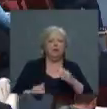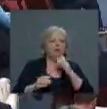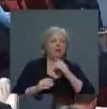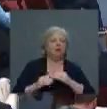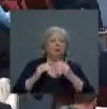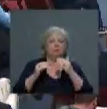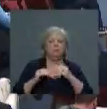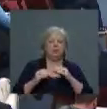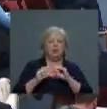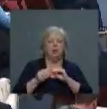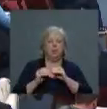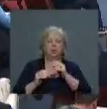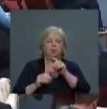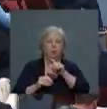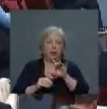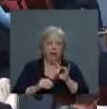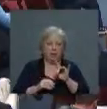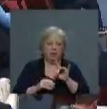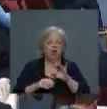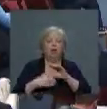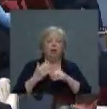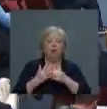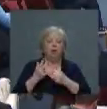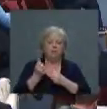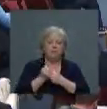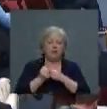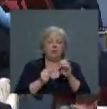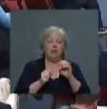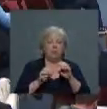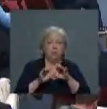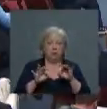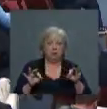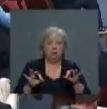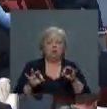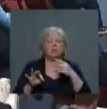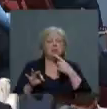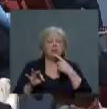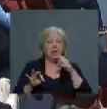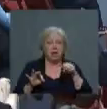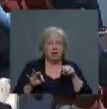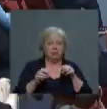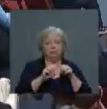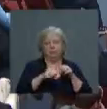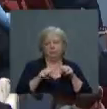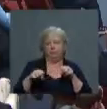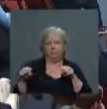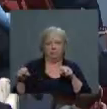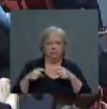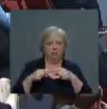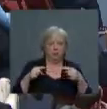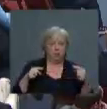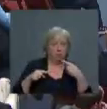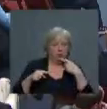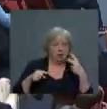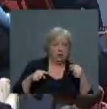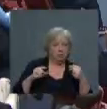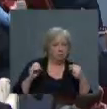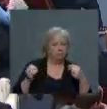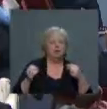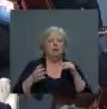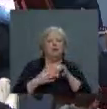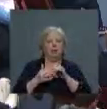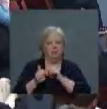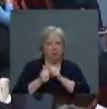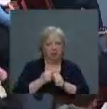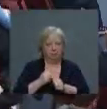following ordinance number 28, all in favor of the emergency clause indicate by saying aye. Aye. Opposed, say nay. That emergency clause